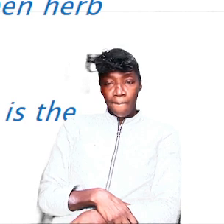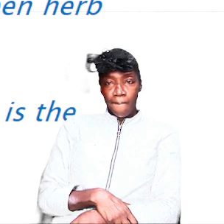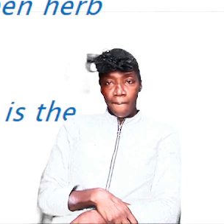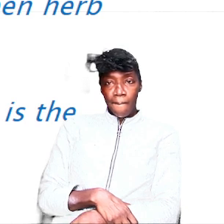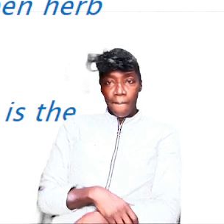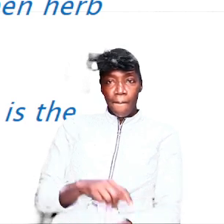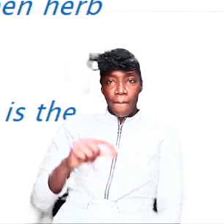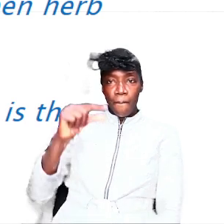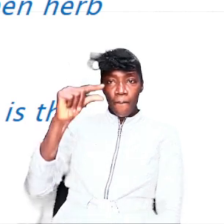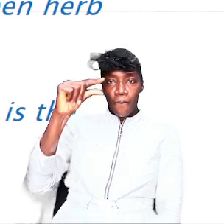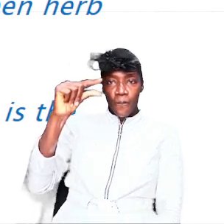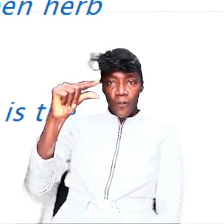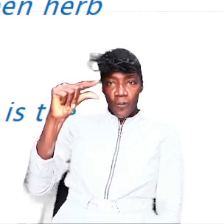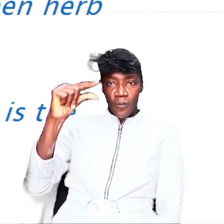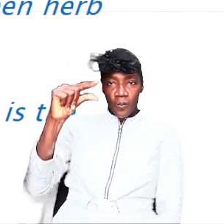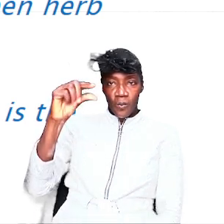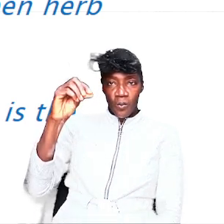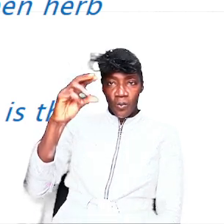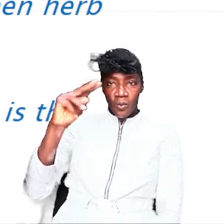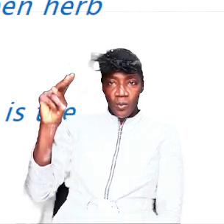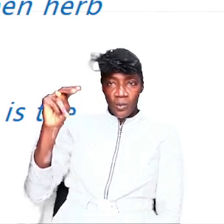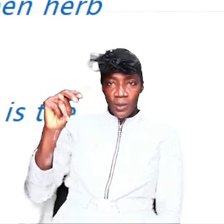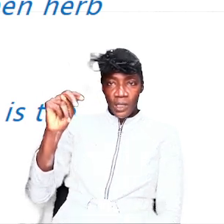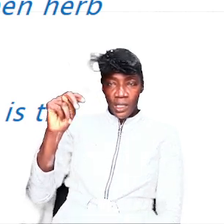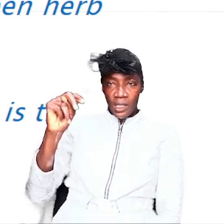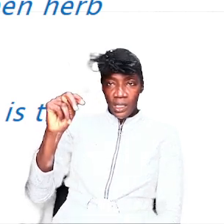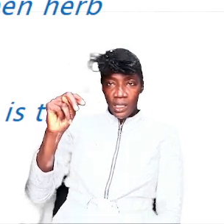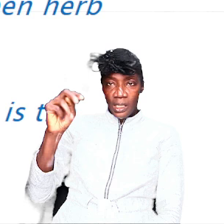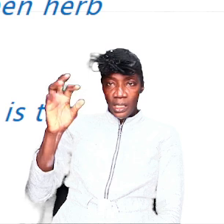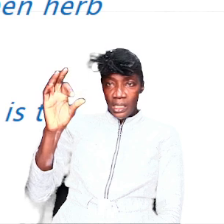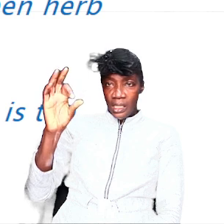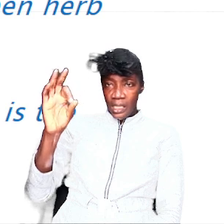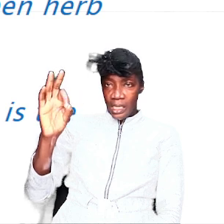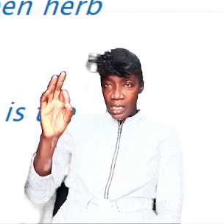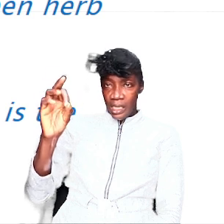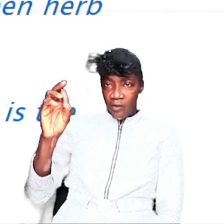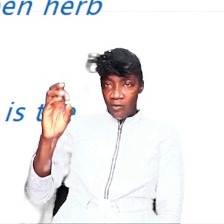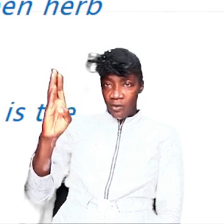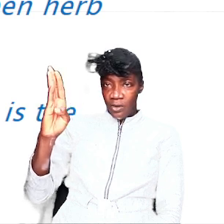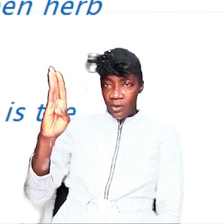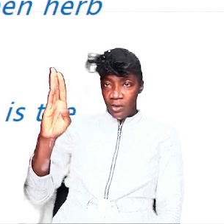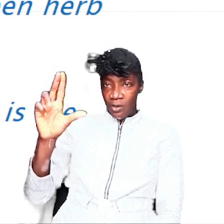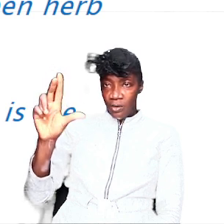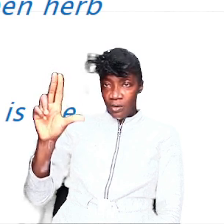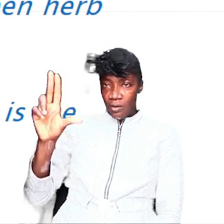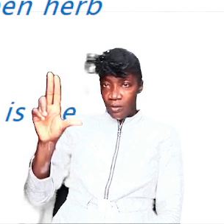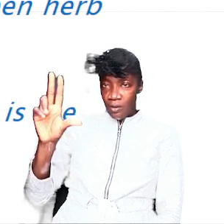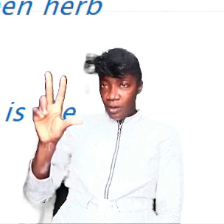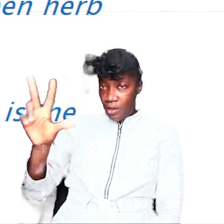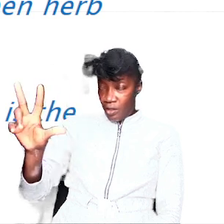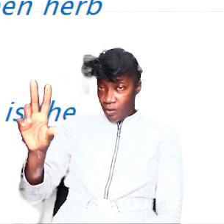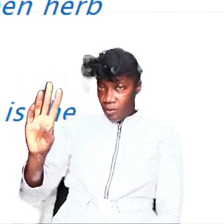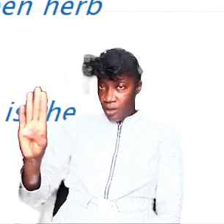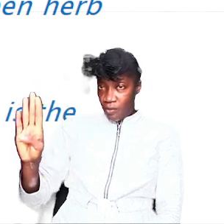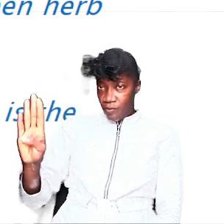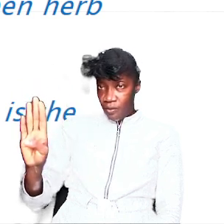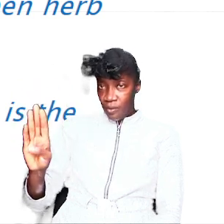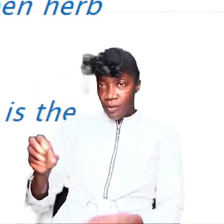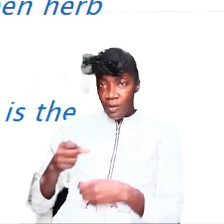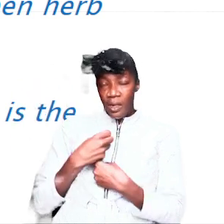Genesis 9, 3 and 4. So he caused Israel to sin, right? And